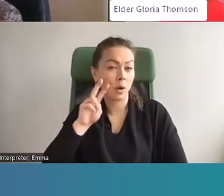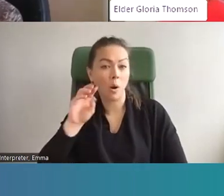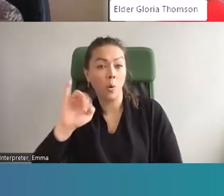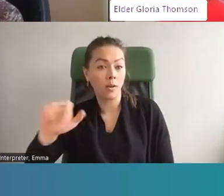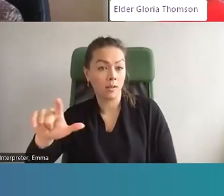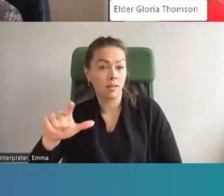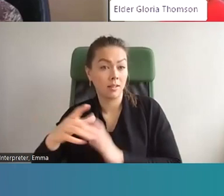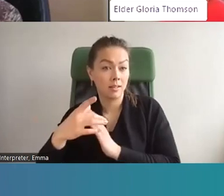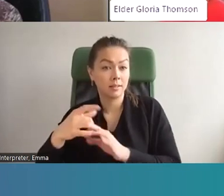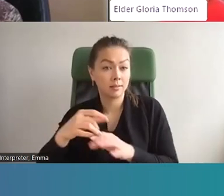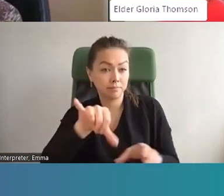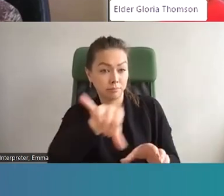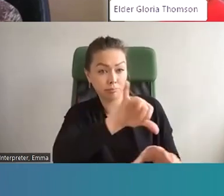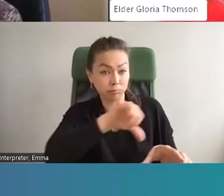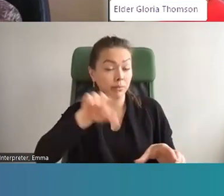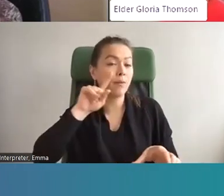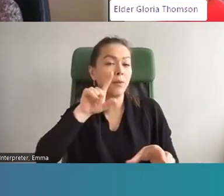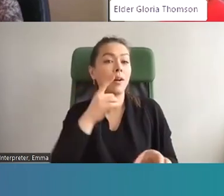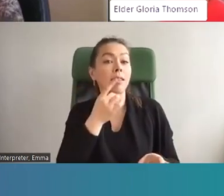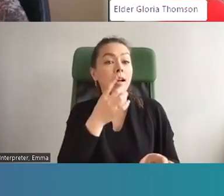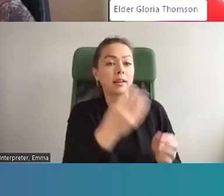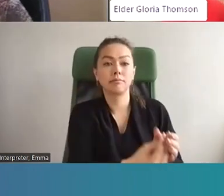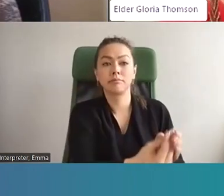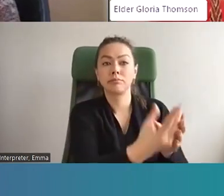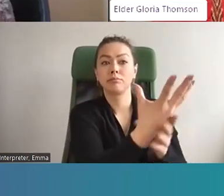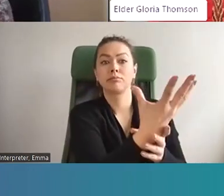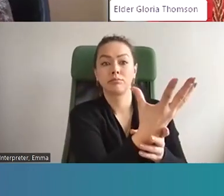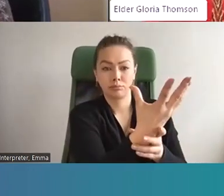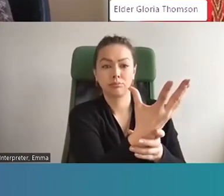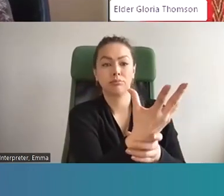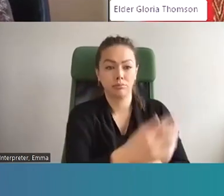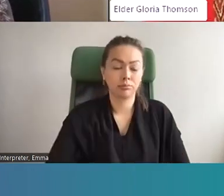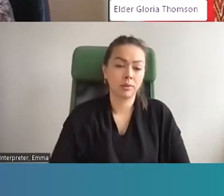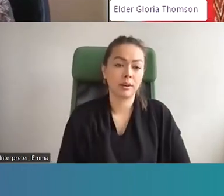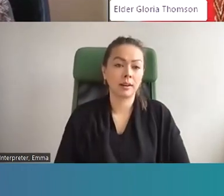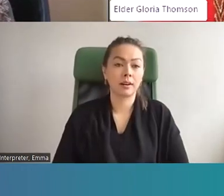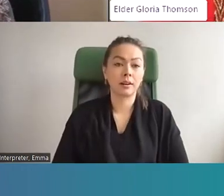My seal oil lamp. Yes.